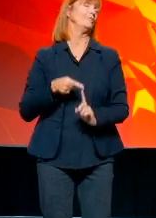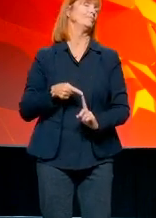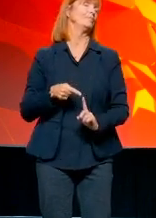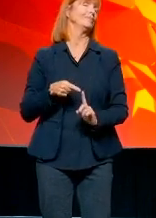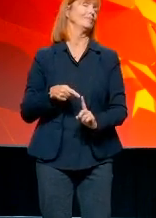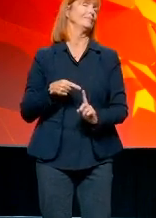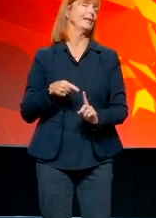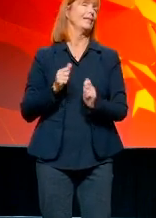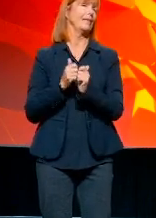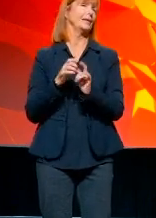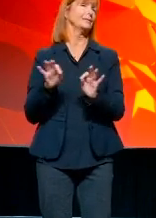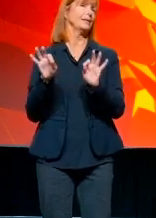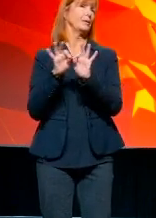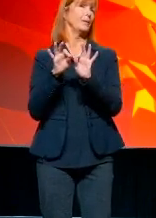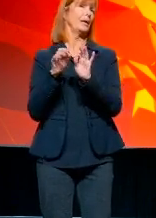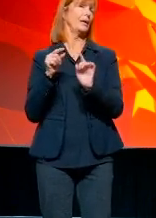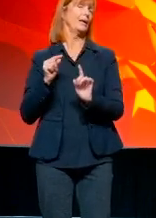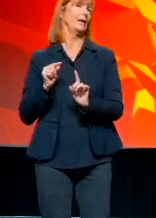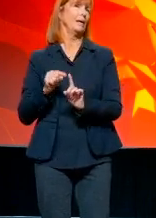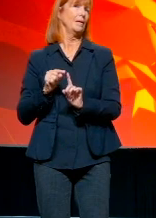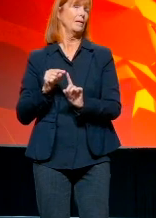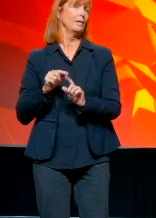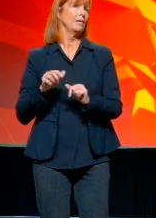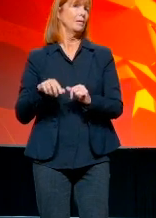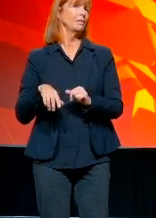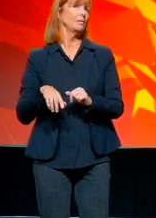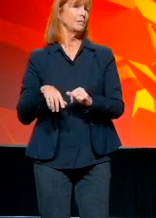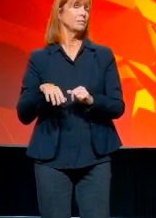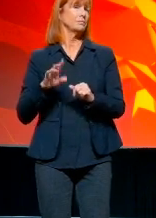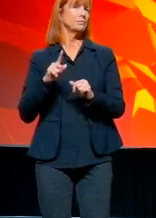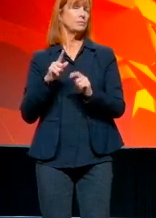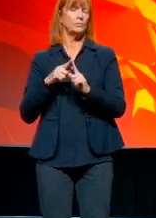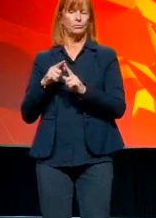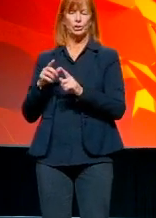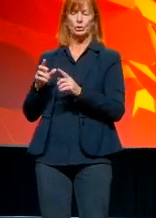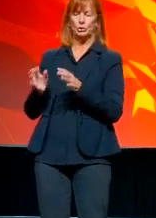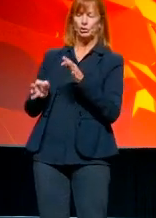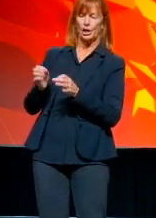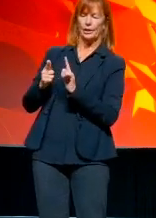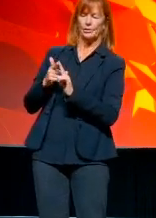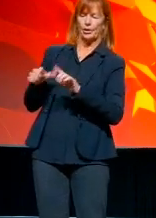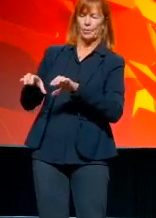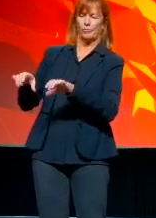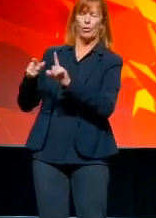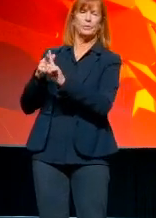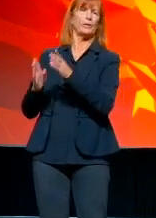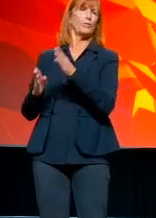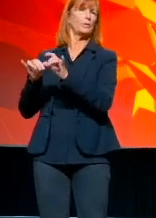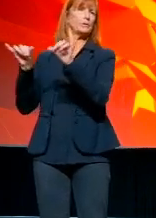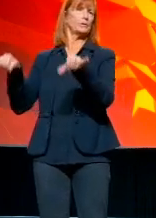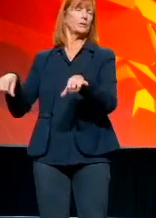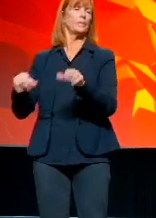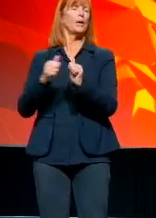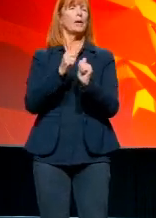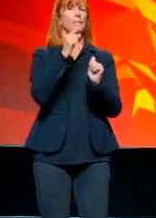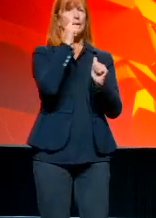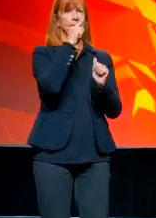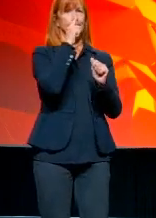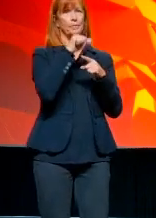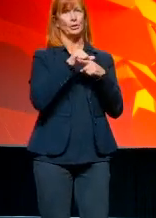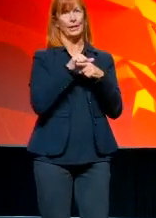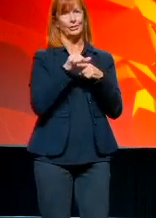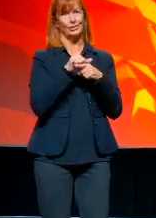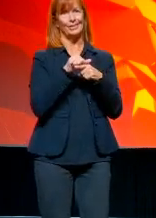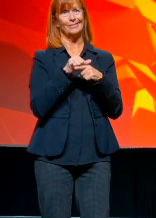the ground truth for us to ultimately judge the performance of the robotic system. But simulation, especially as we